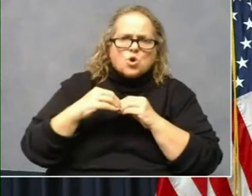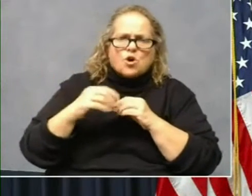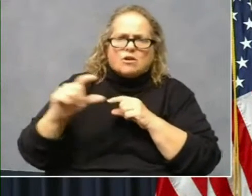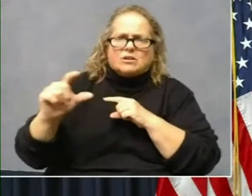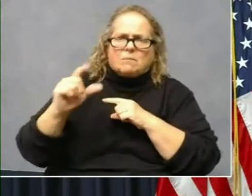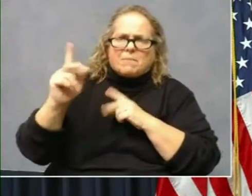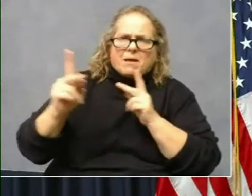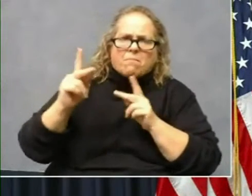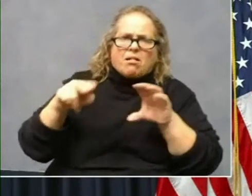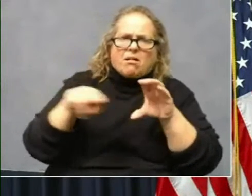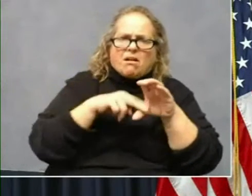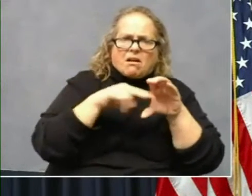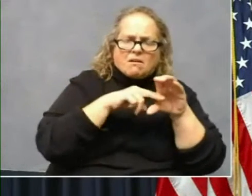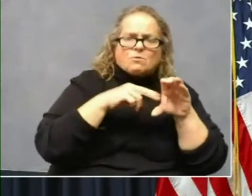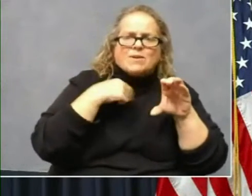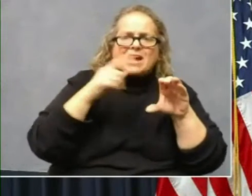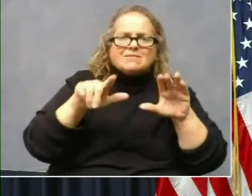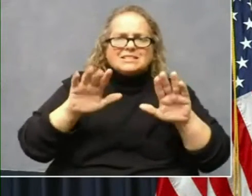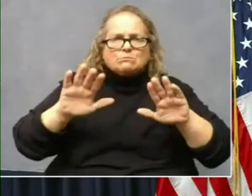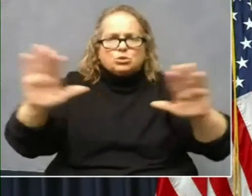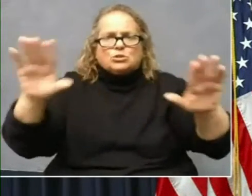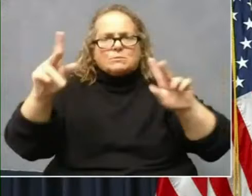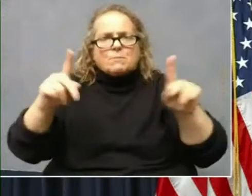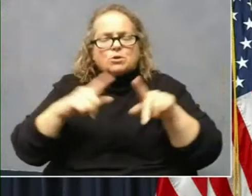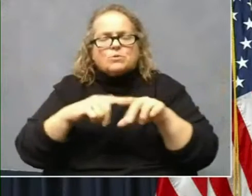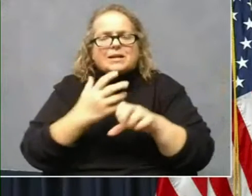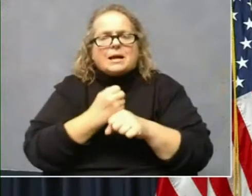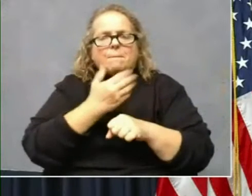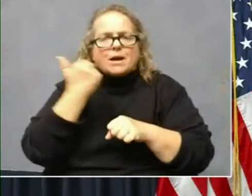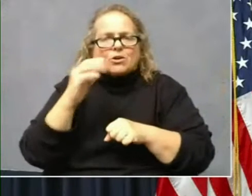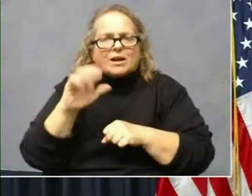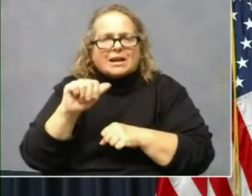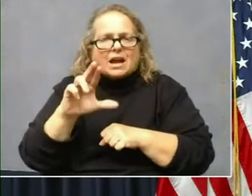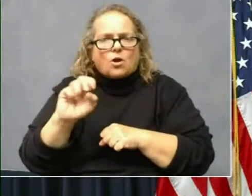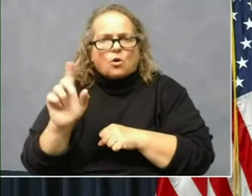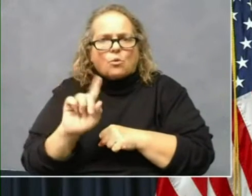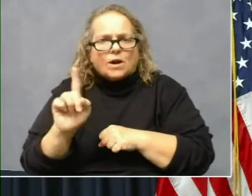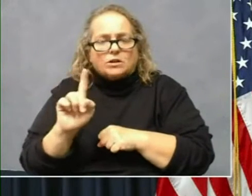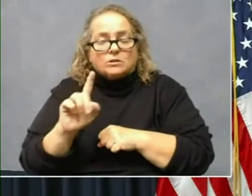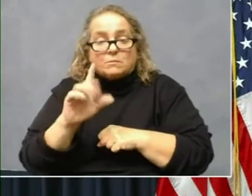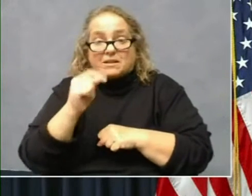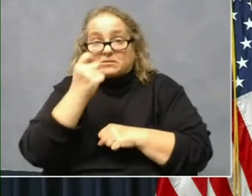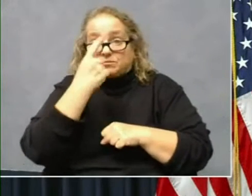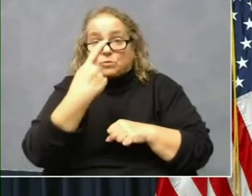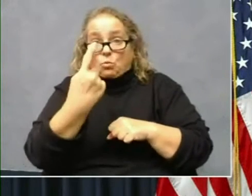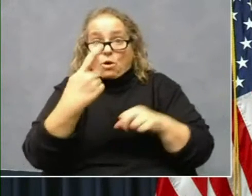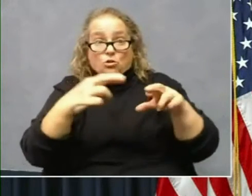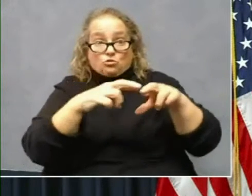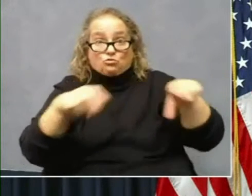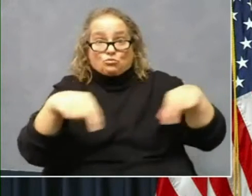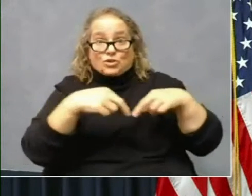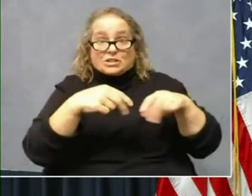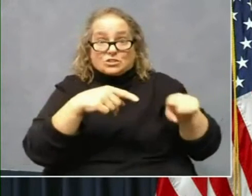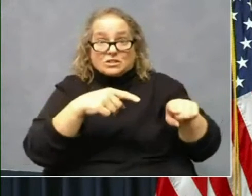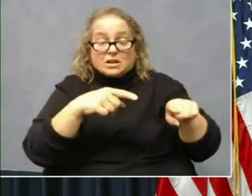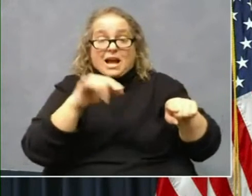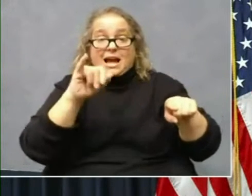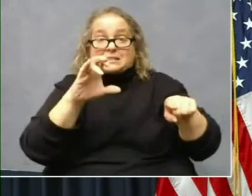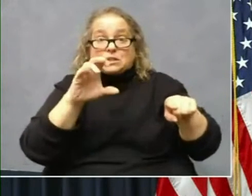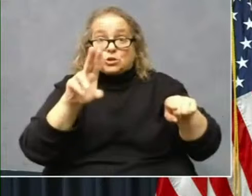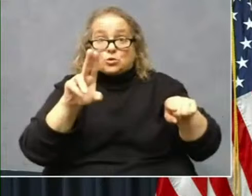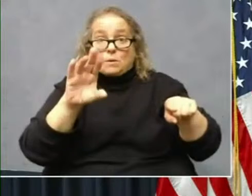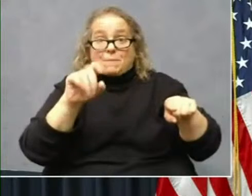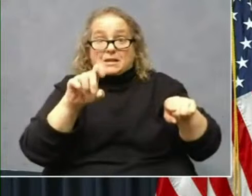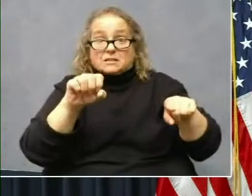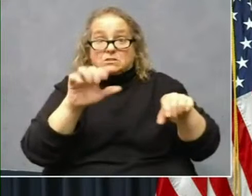better care. But it can be a real problem if even just one region has their ICU beds filling up too